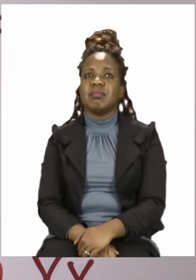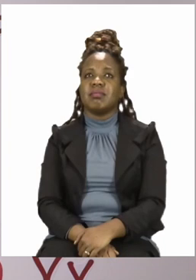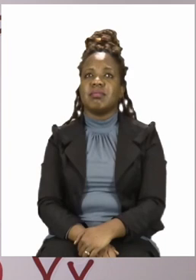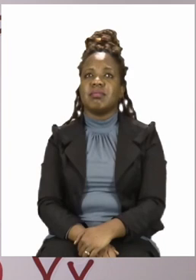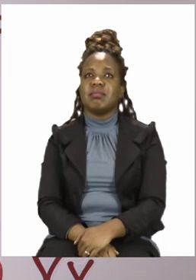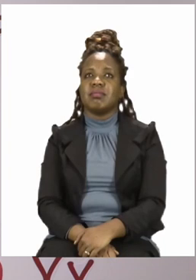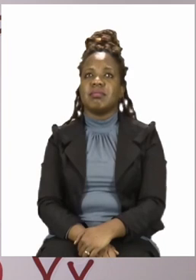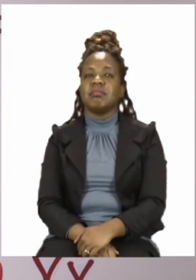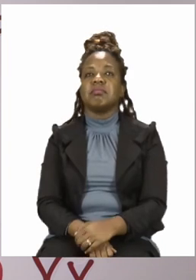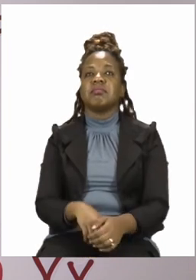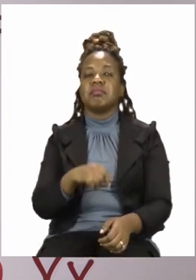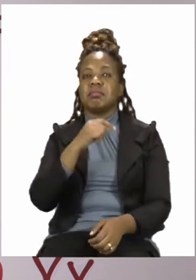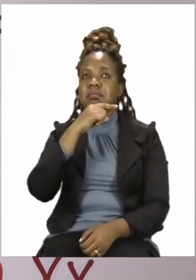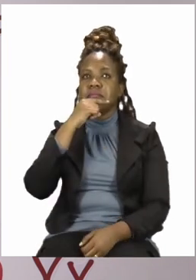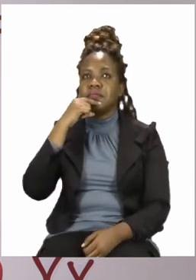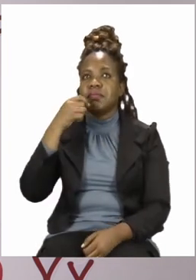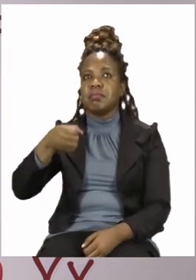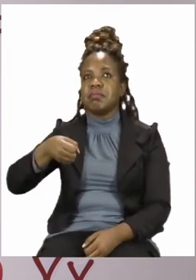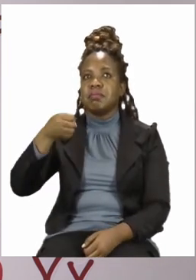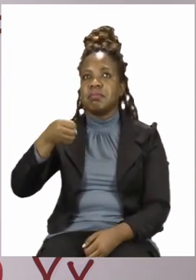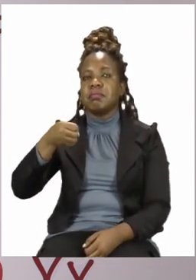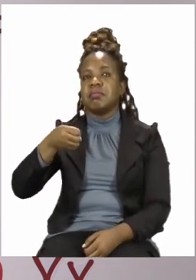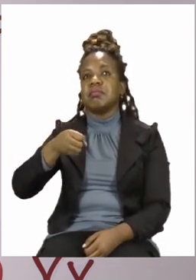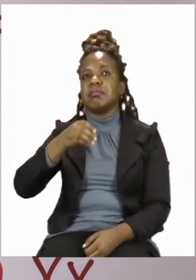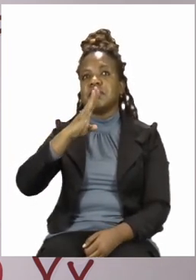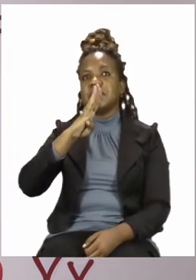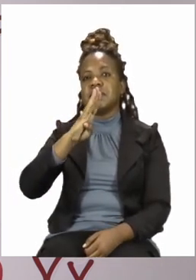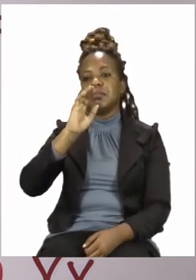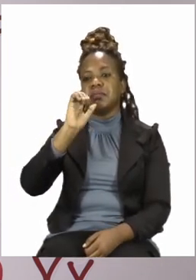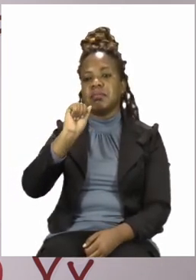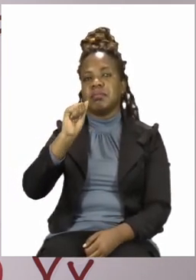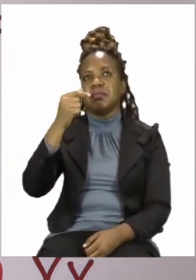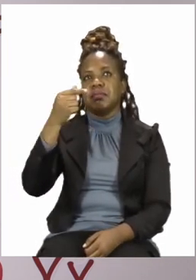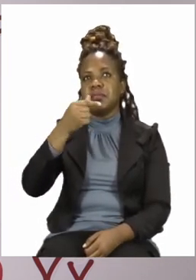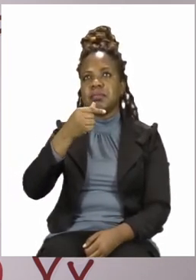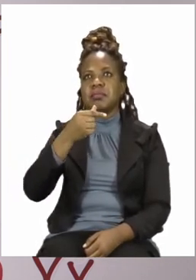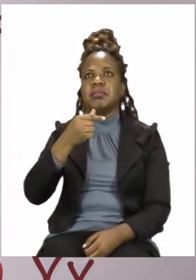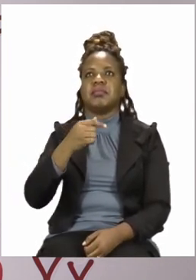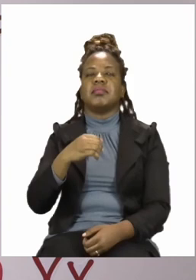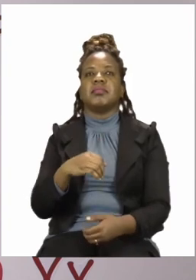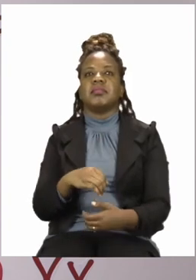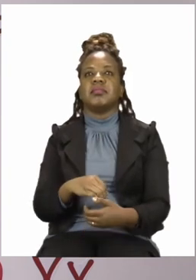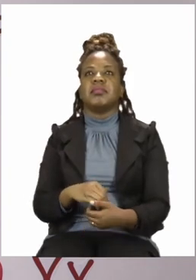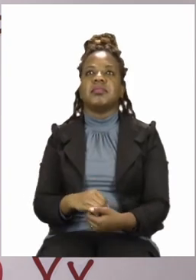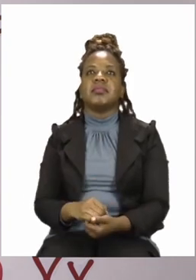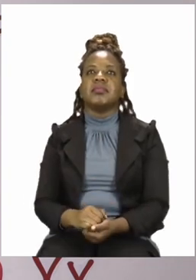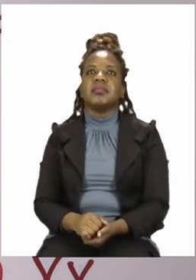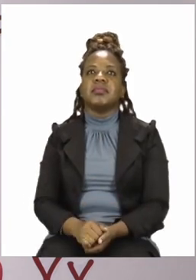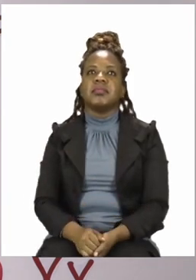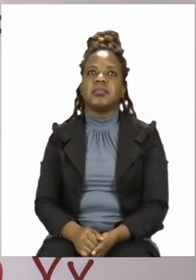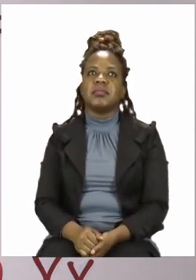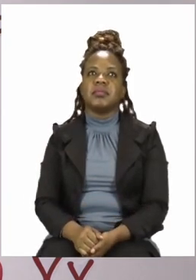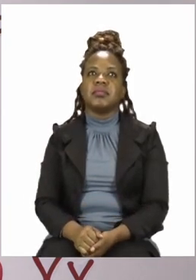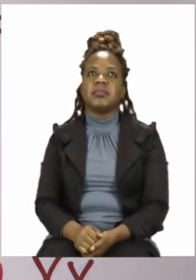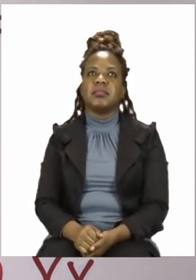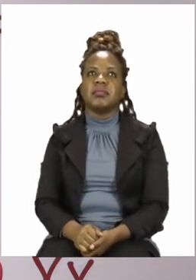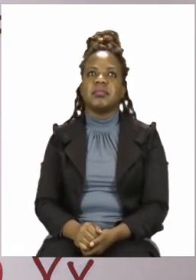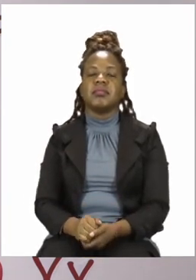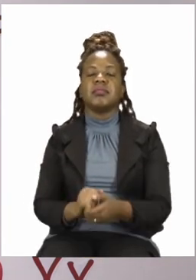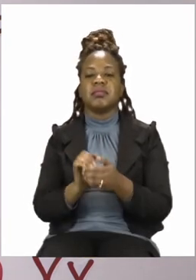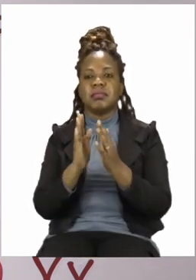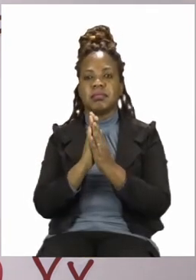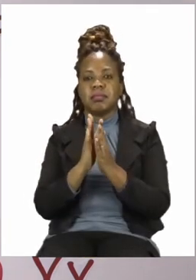bag. B-a-g, bag. So I want you to do the same. You're going to change